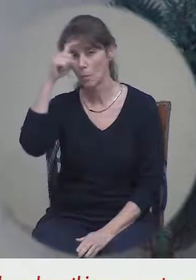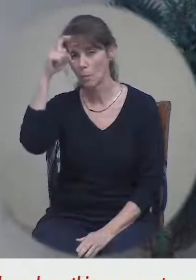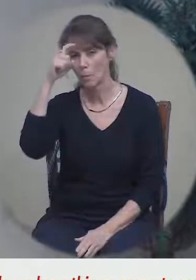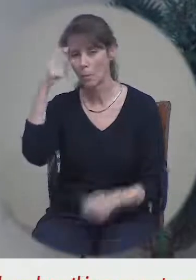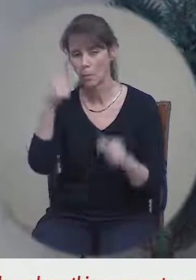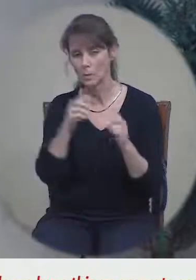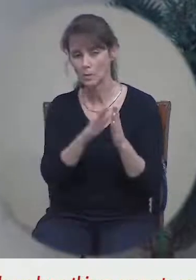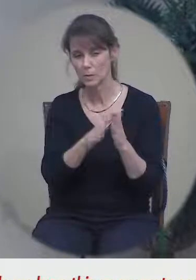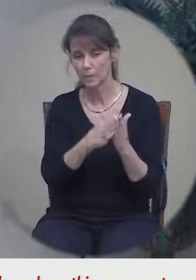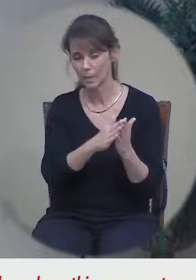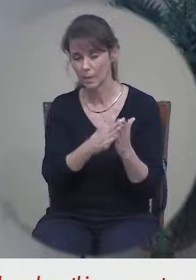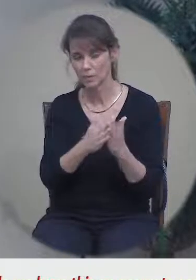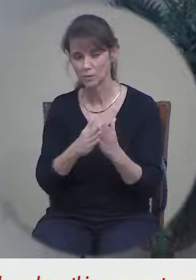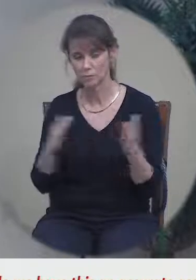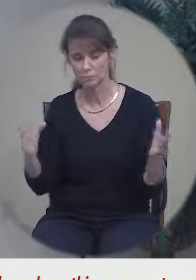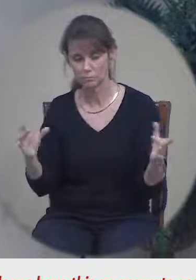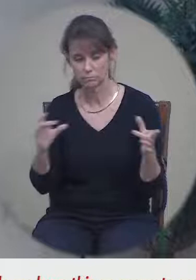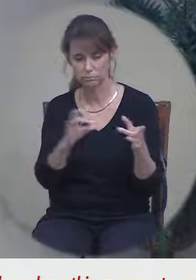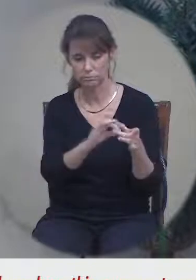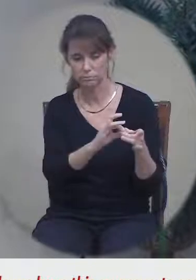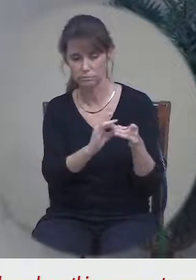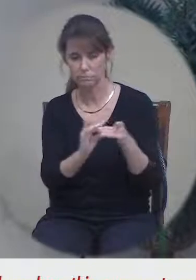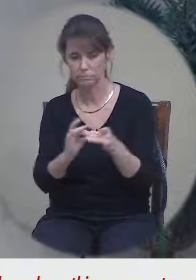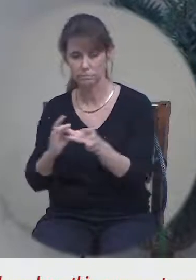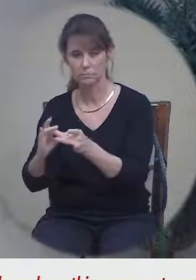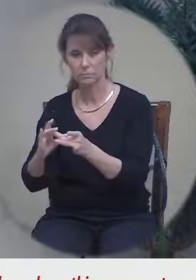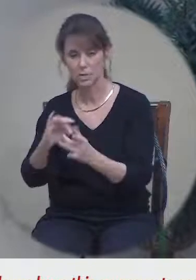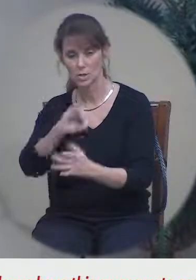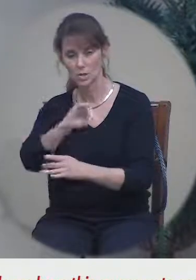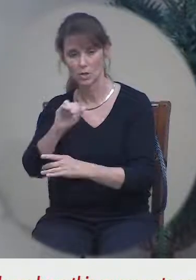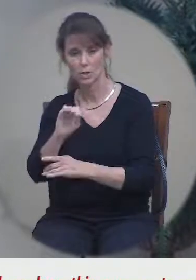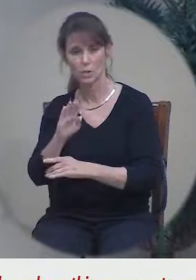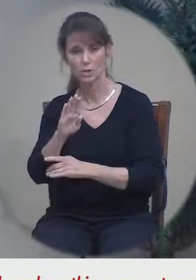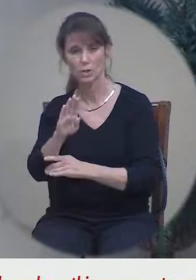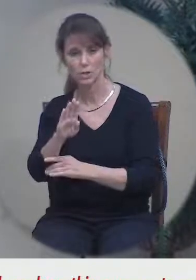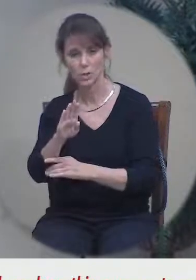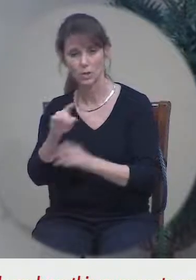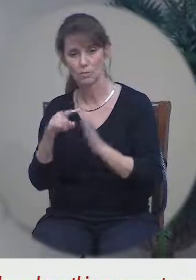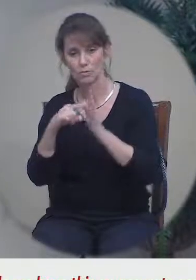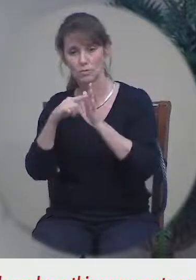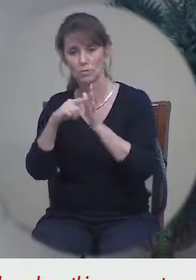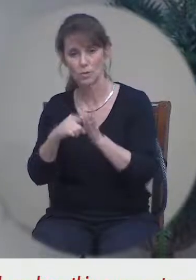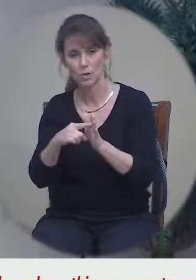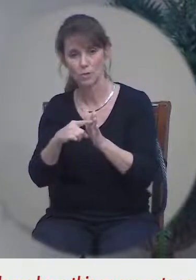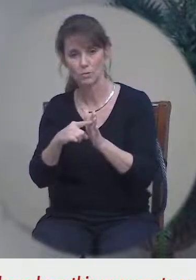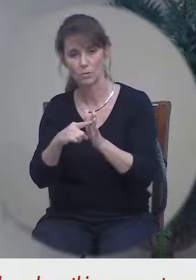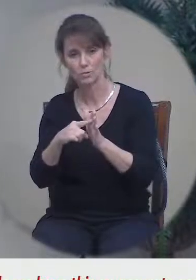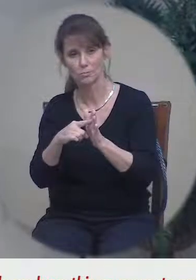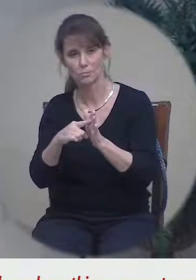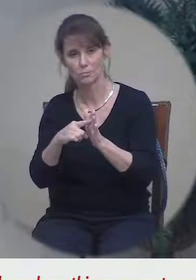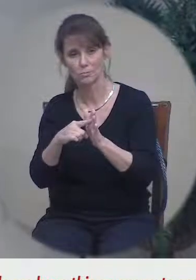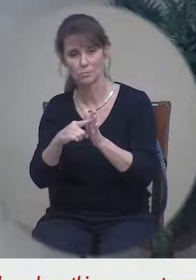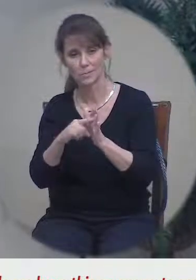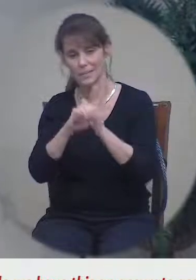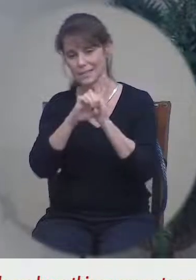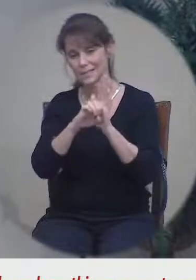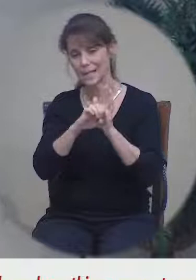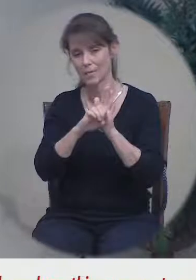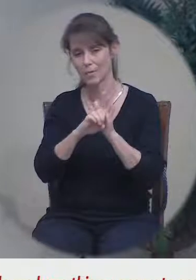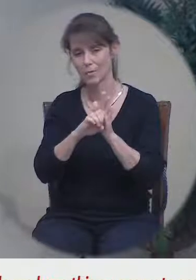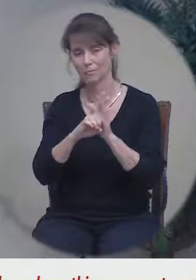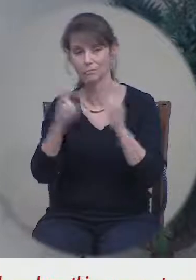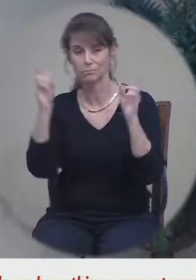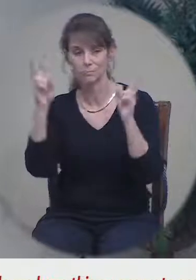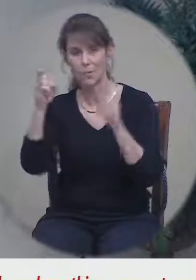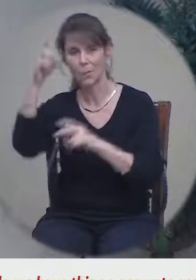really exemplifies what the wise man looks like in the book of Proverbs. I mean, much of